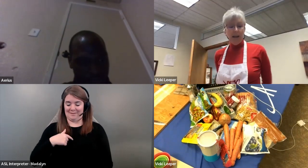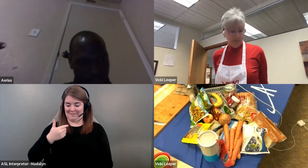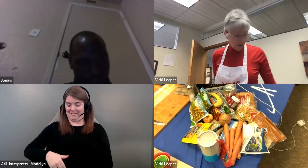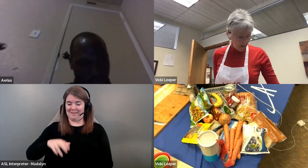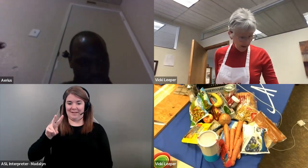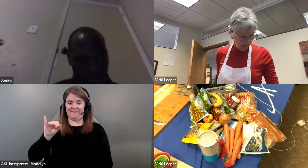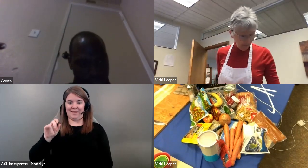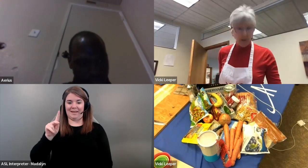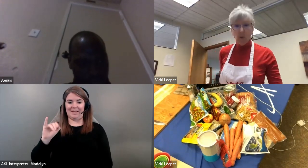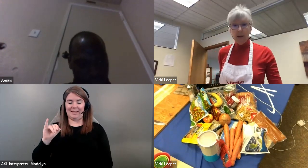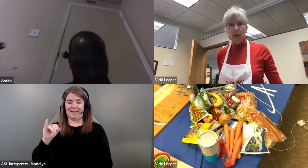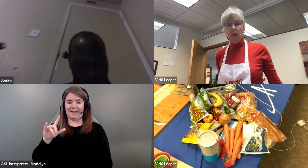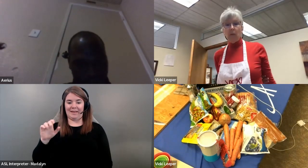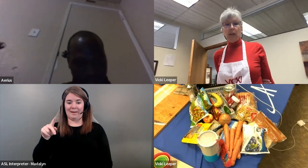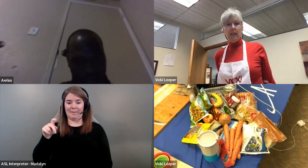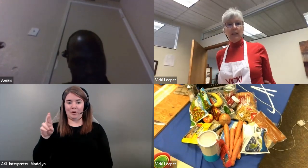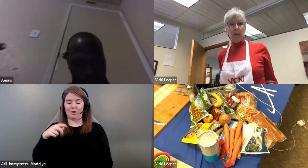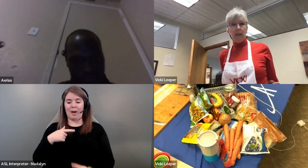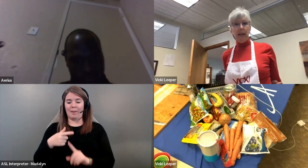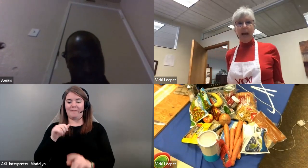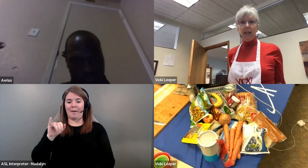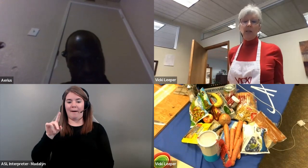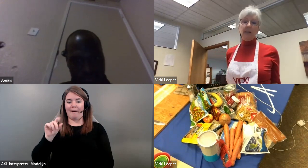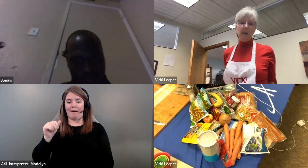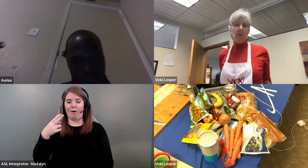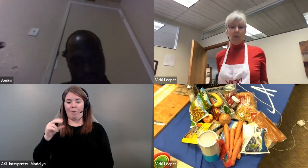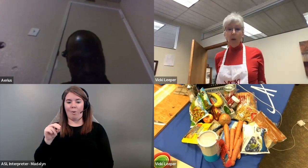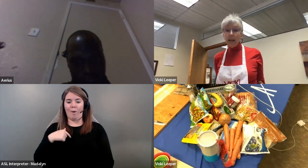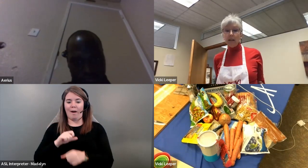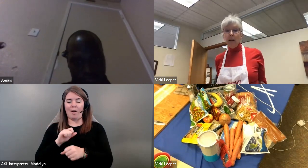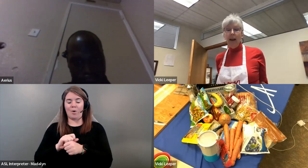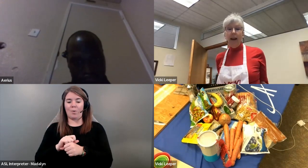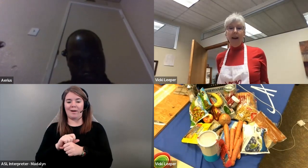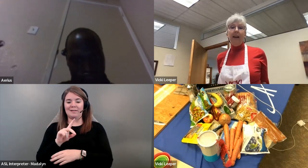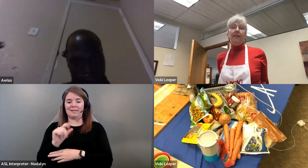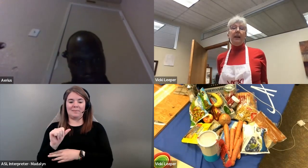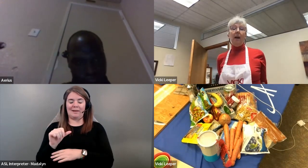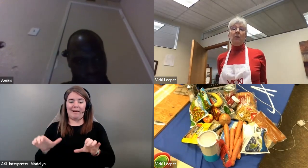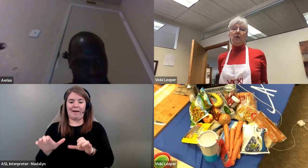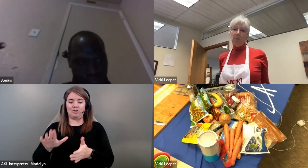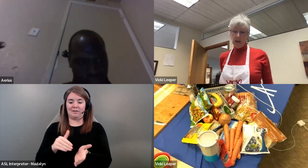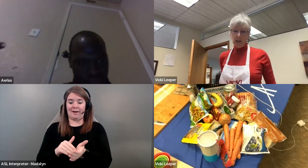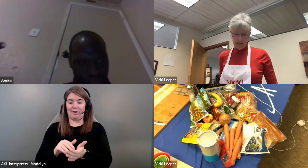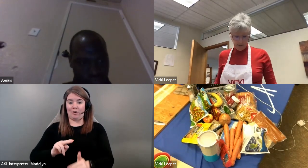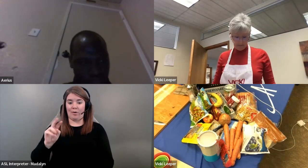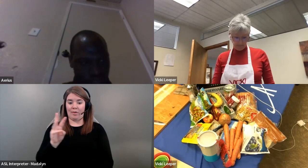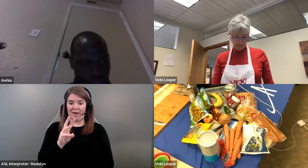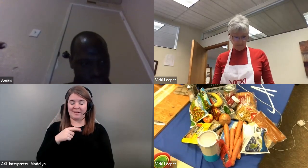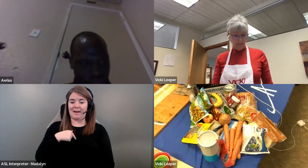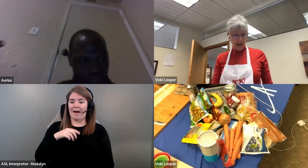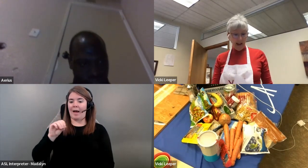Leeper. I am from Moscow, Idaho. I work at the Disability Action Center Northwest, and I am the outreach